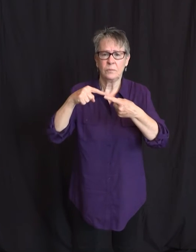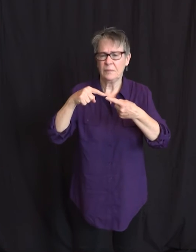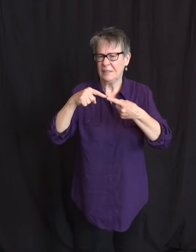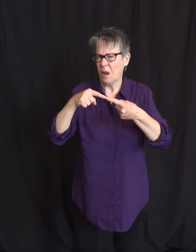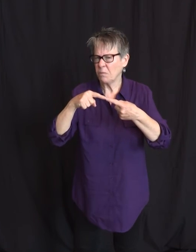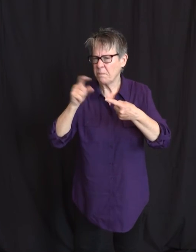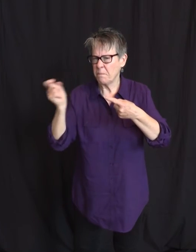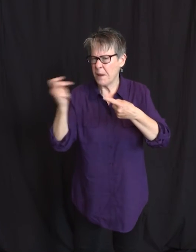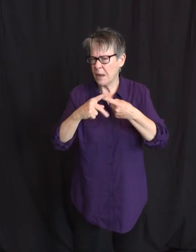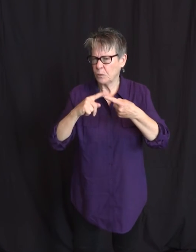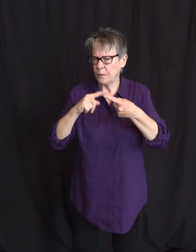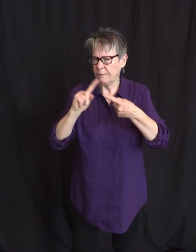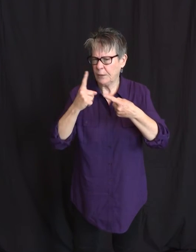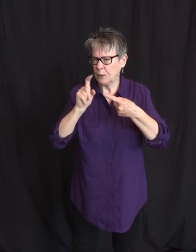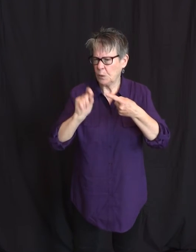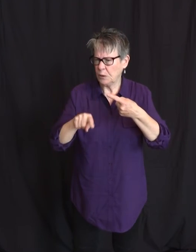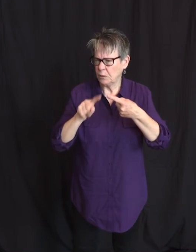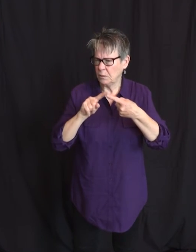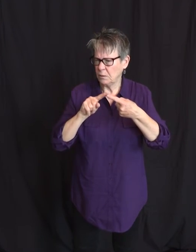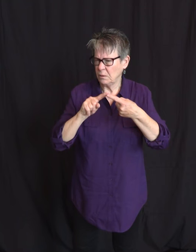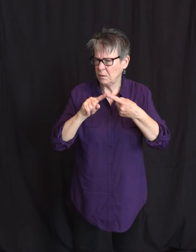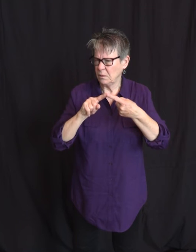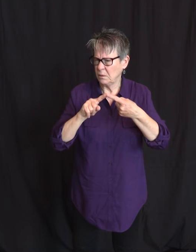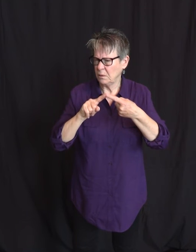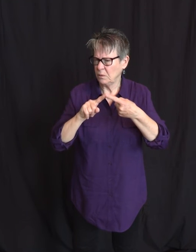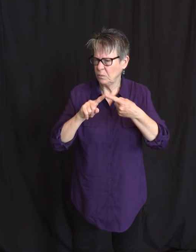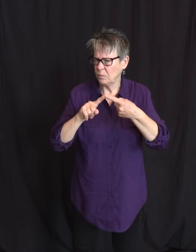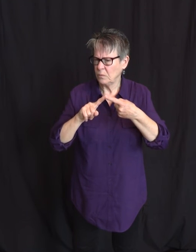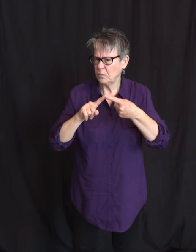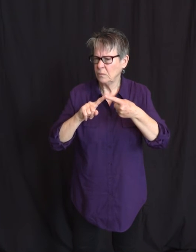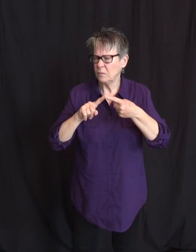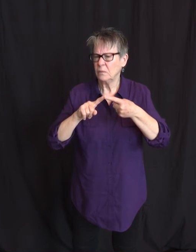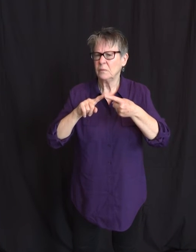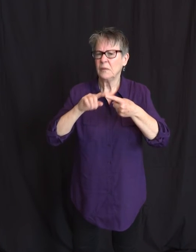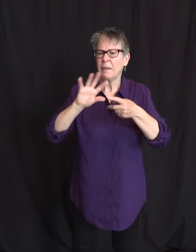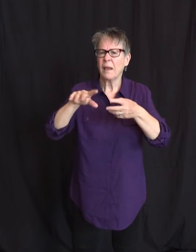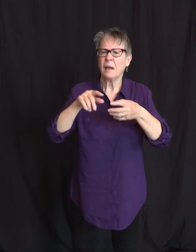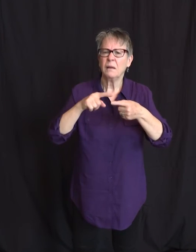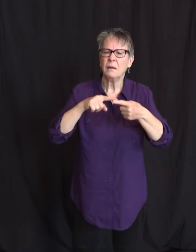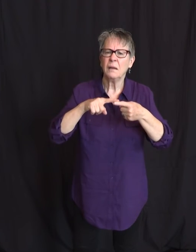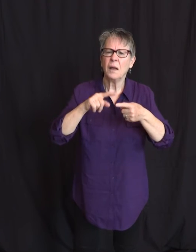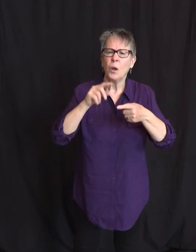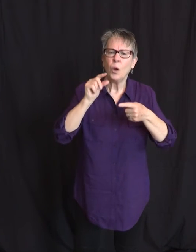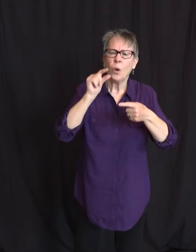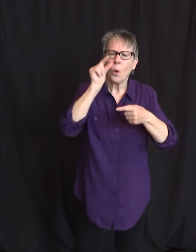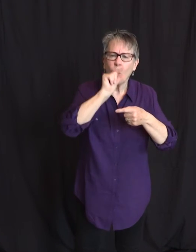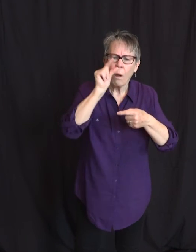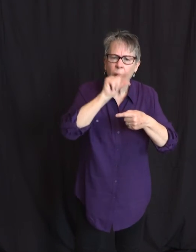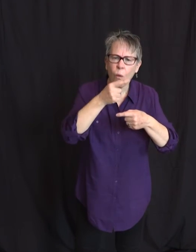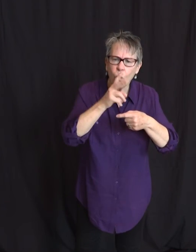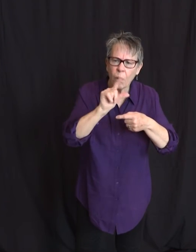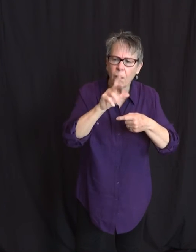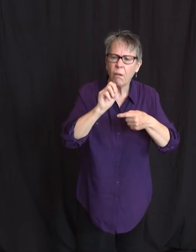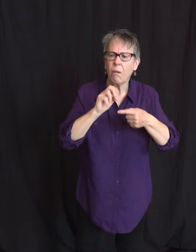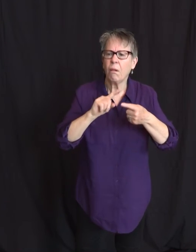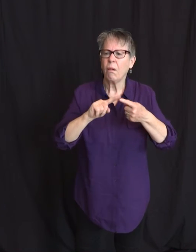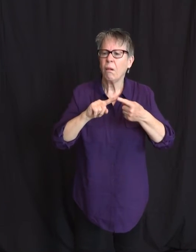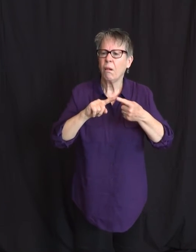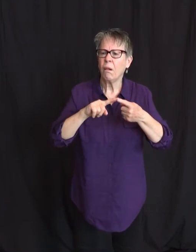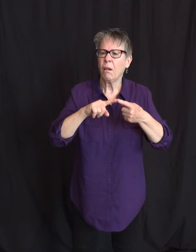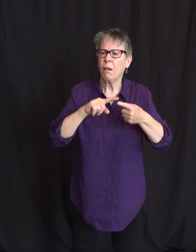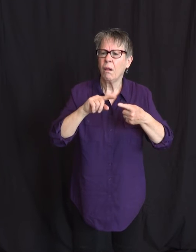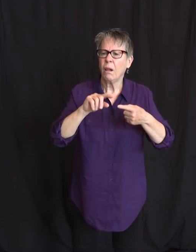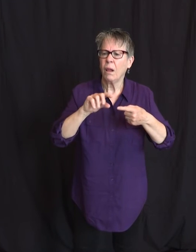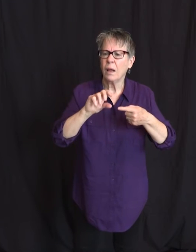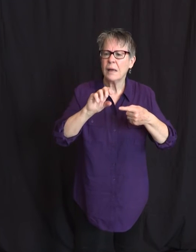Google's on that list, Salesforce.com, Bloomberg Philanthropies, to pick three, and there's more than those